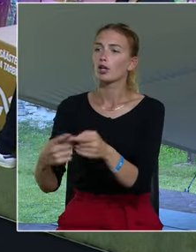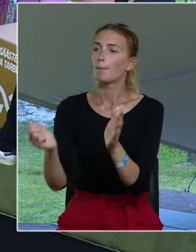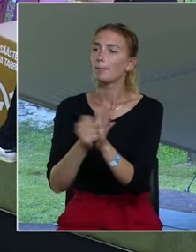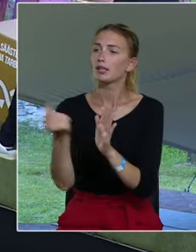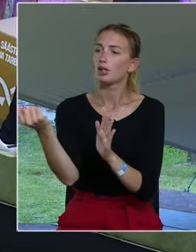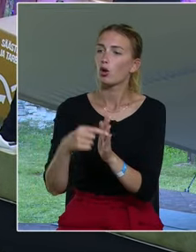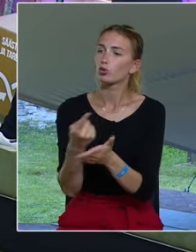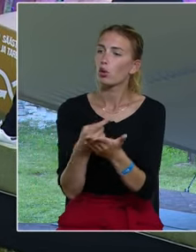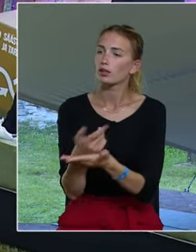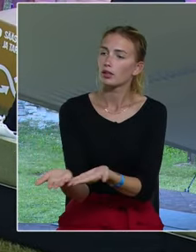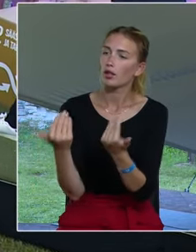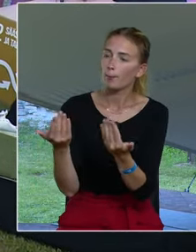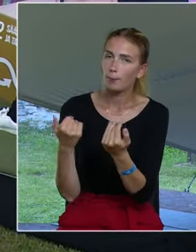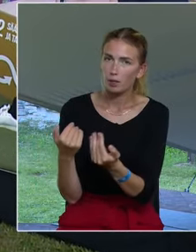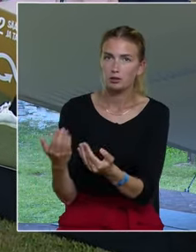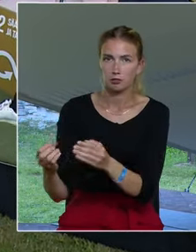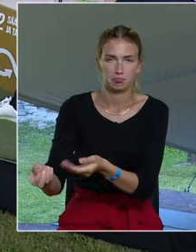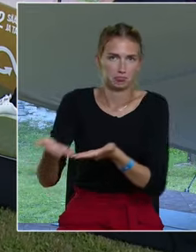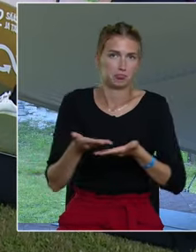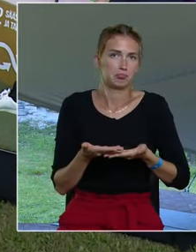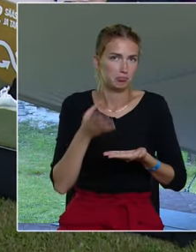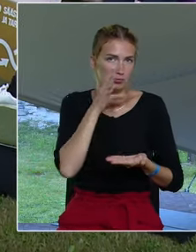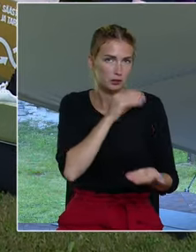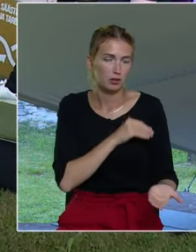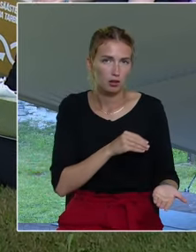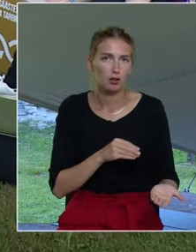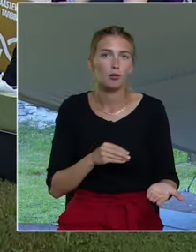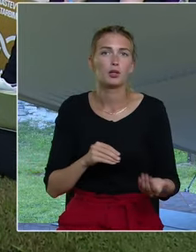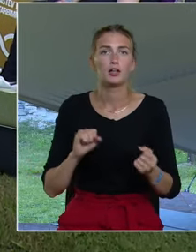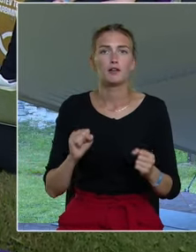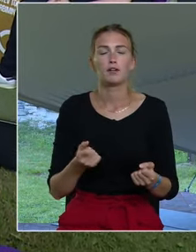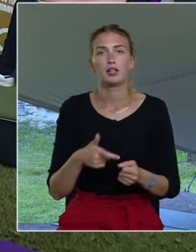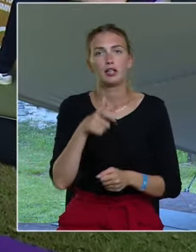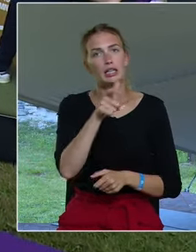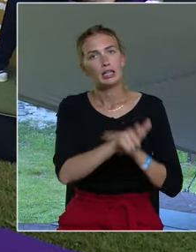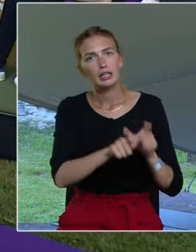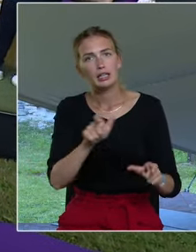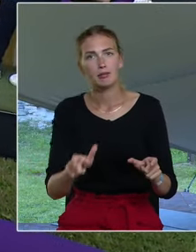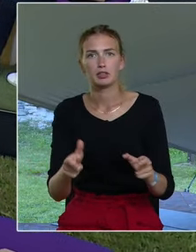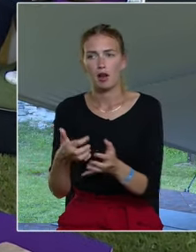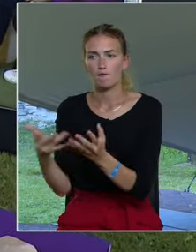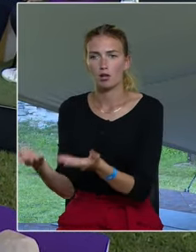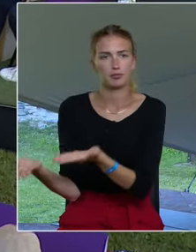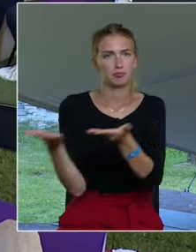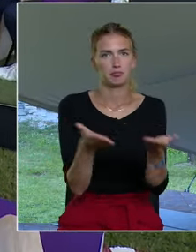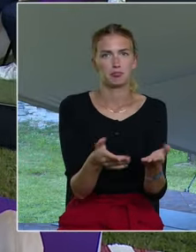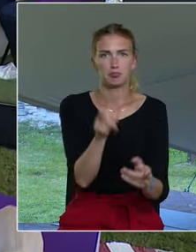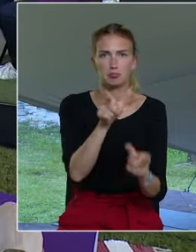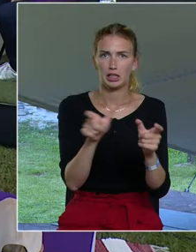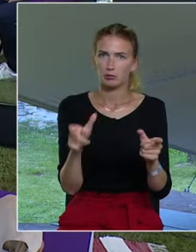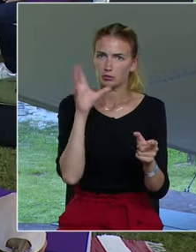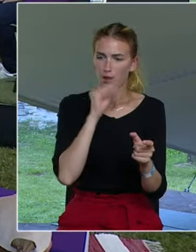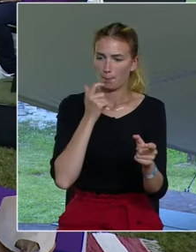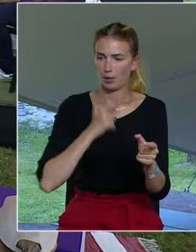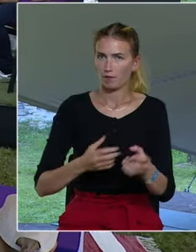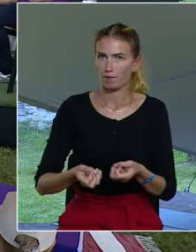new sort of boom there, and see how are people going to, given these tools, how are people going to express